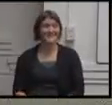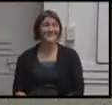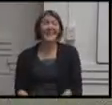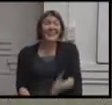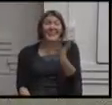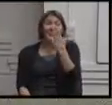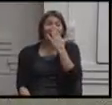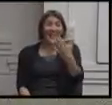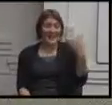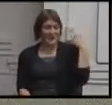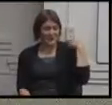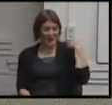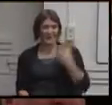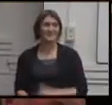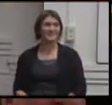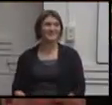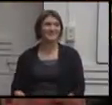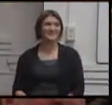Thank you, Mr. Chairman.